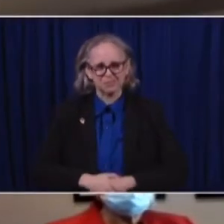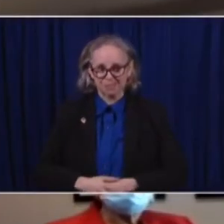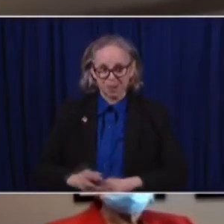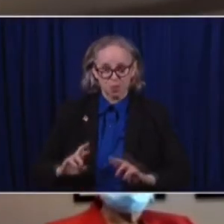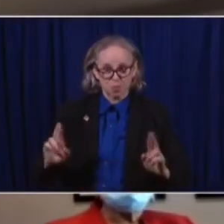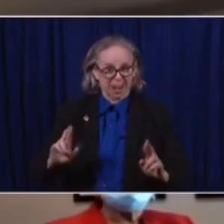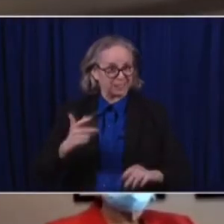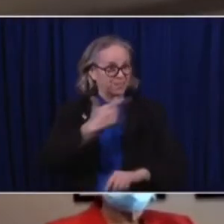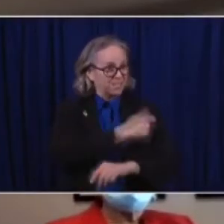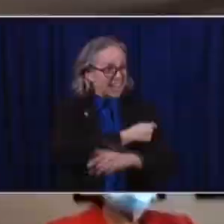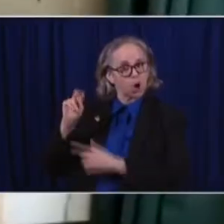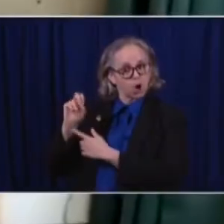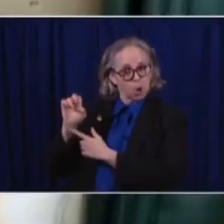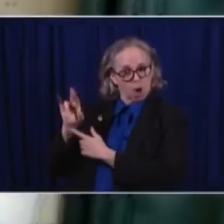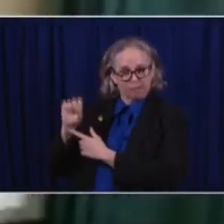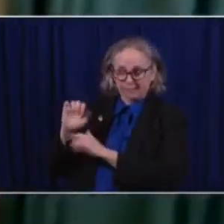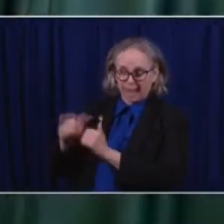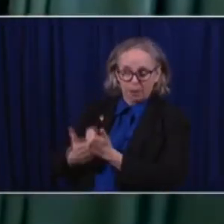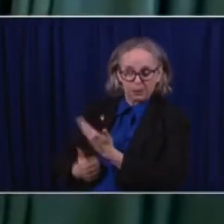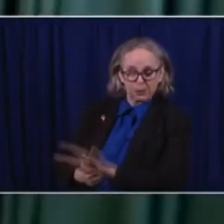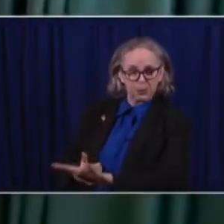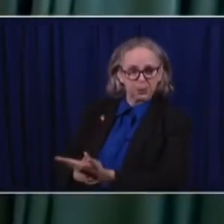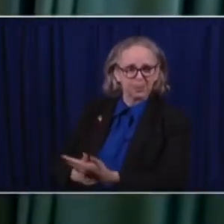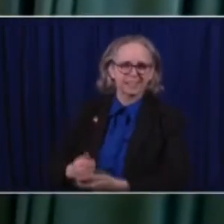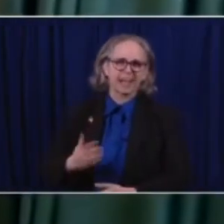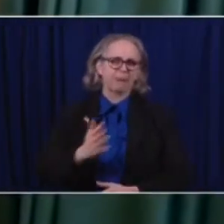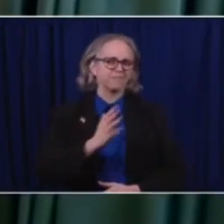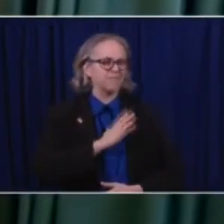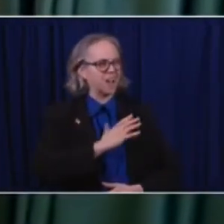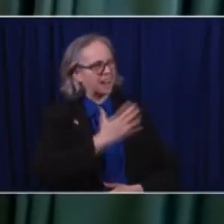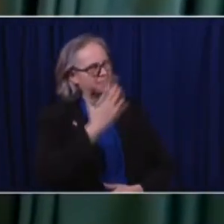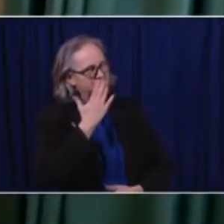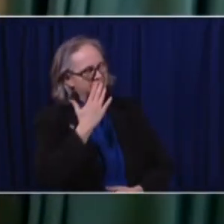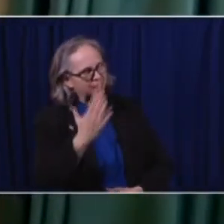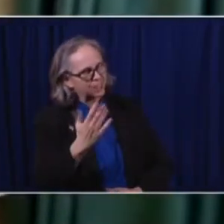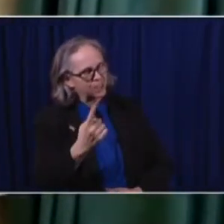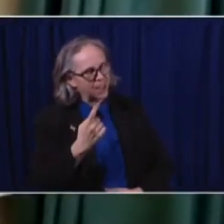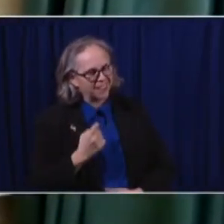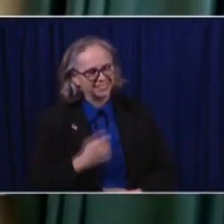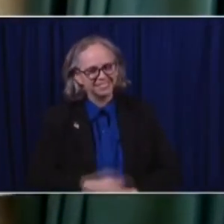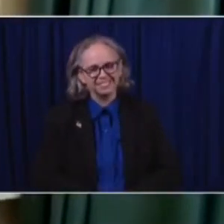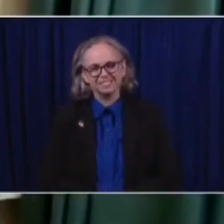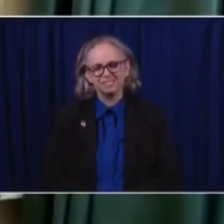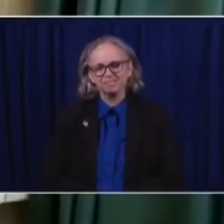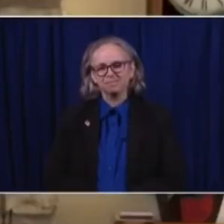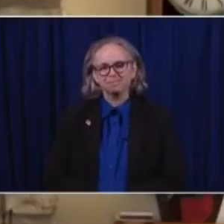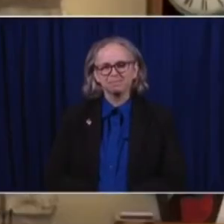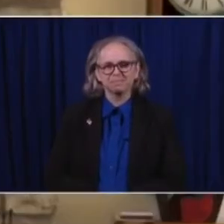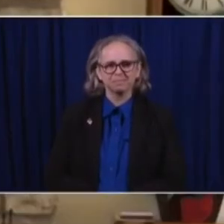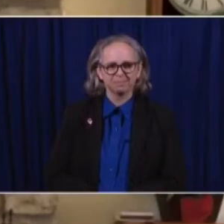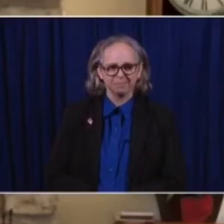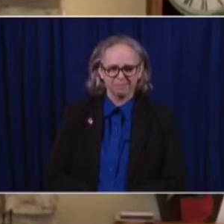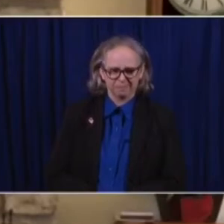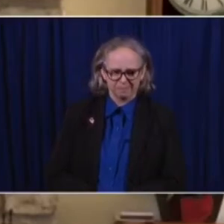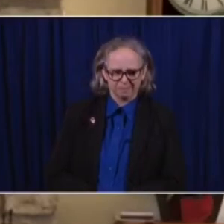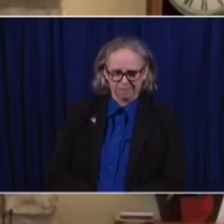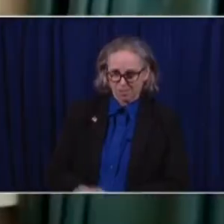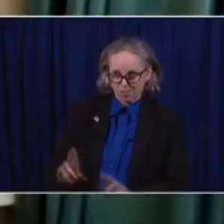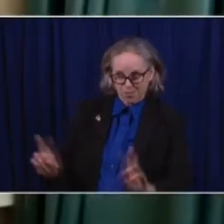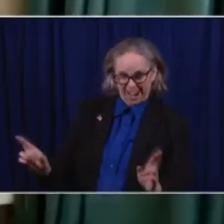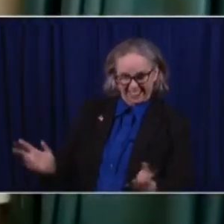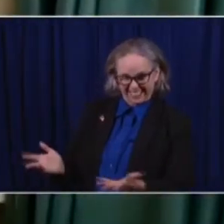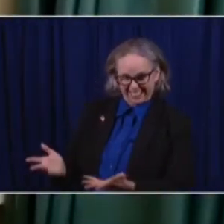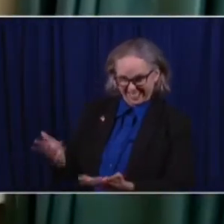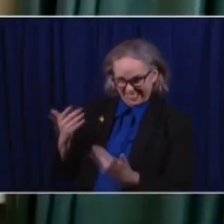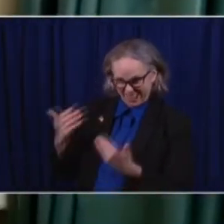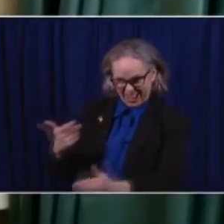above. It's estimated there are about 425,000 Ohioans in that age range, but this week the state got only 100,000 doses, and